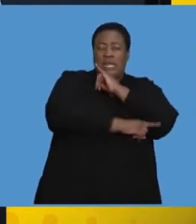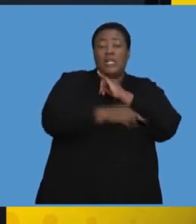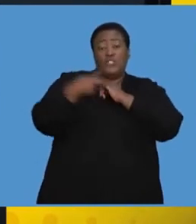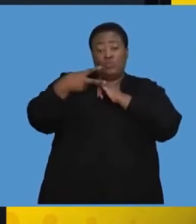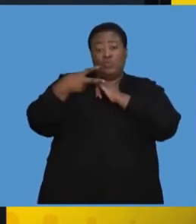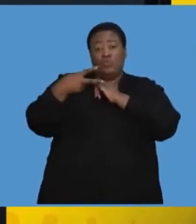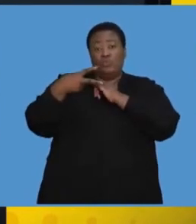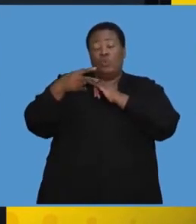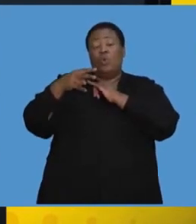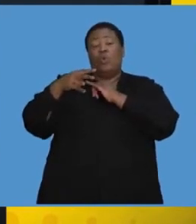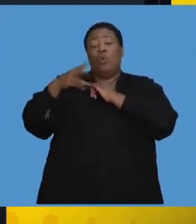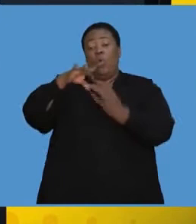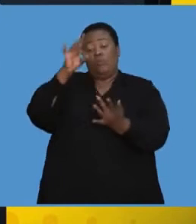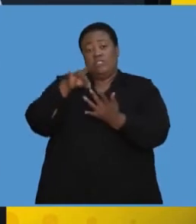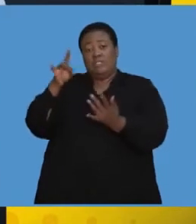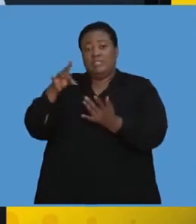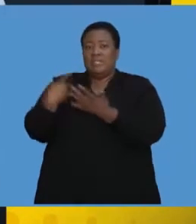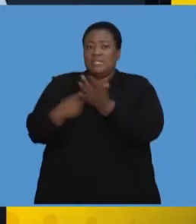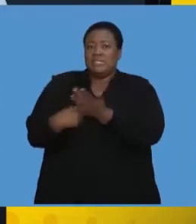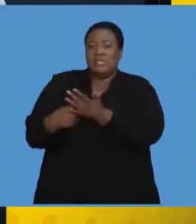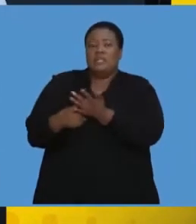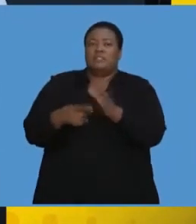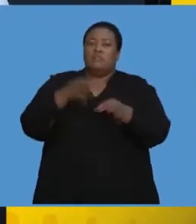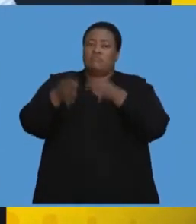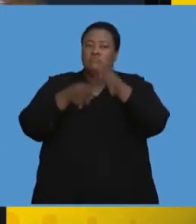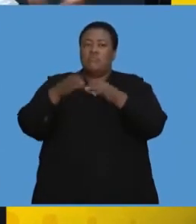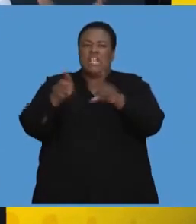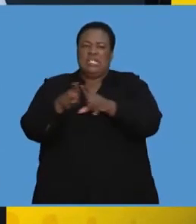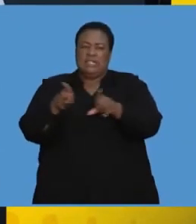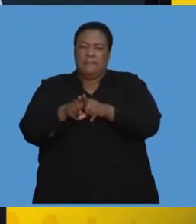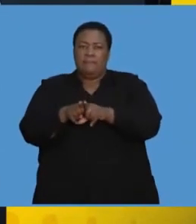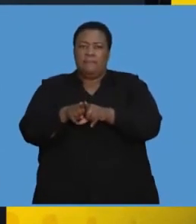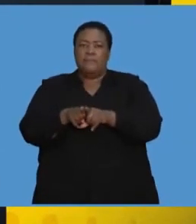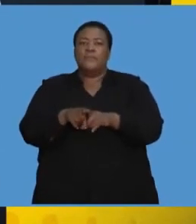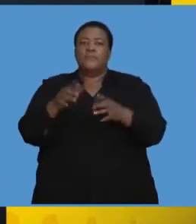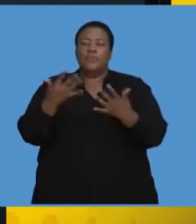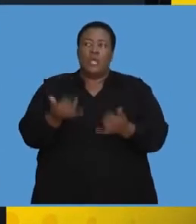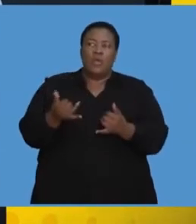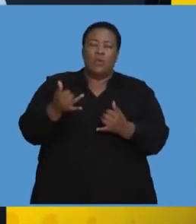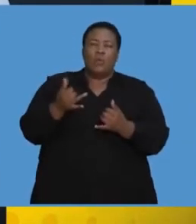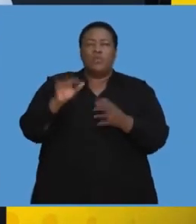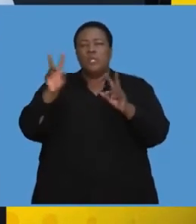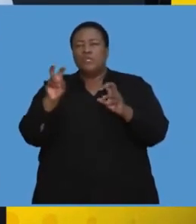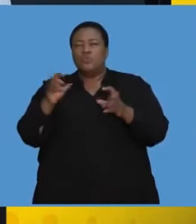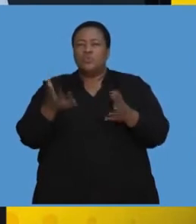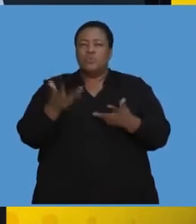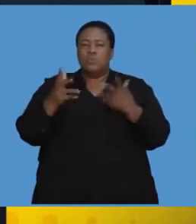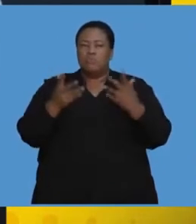that the last two options that you have, they typically discuss or they describe a similar concept. So then it's now an issue